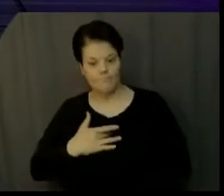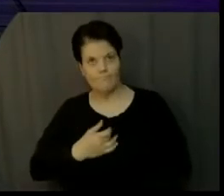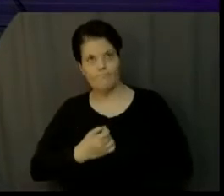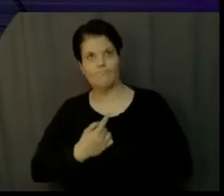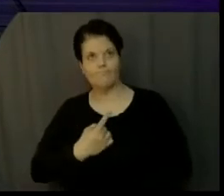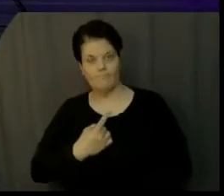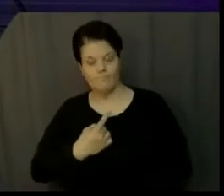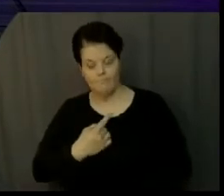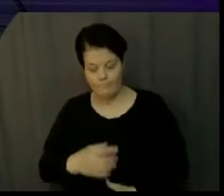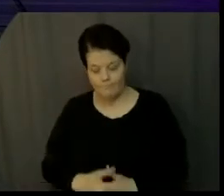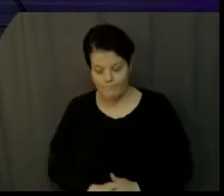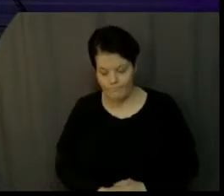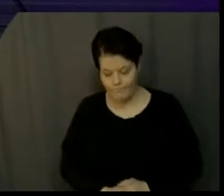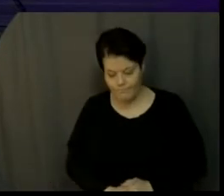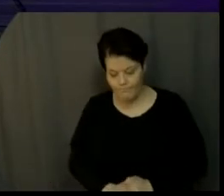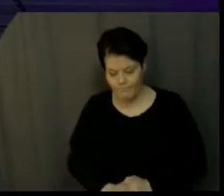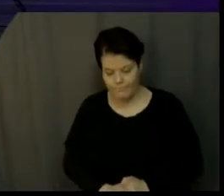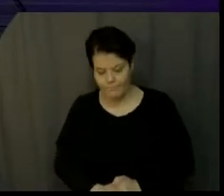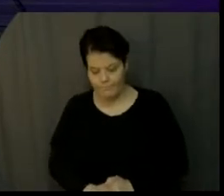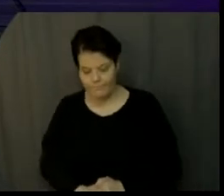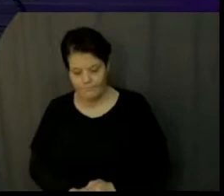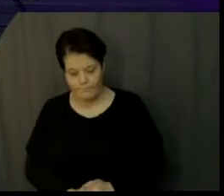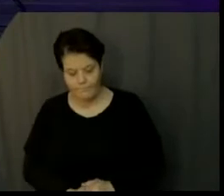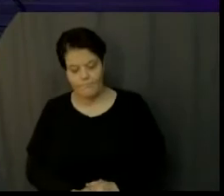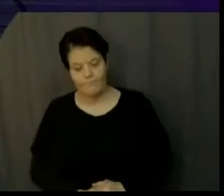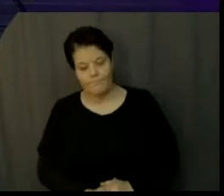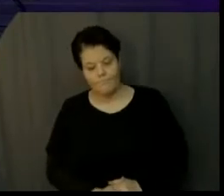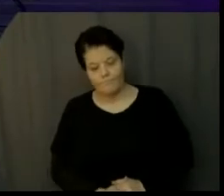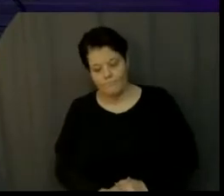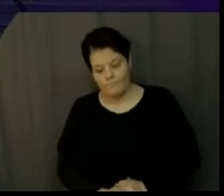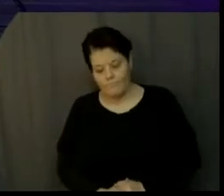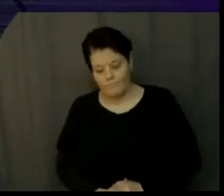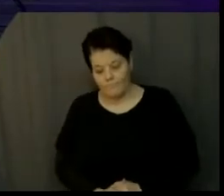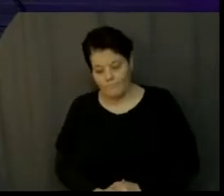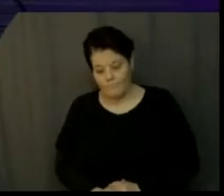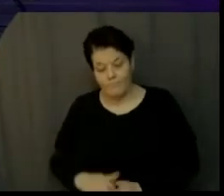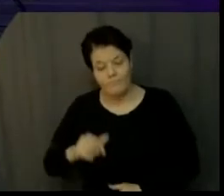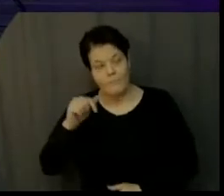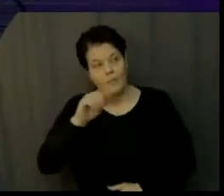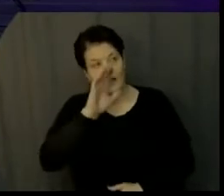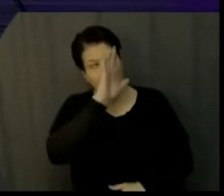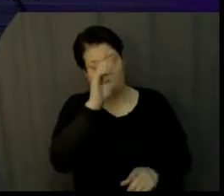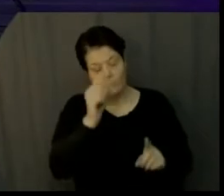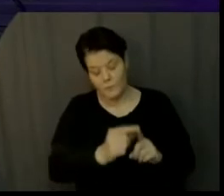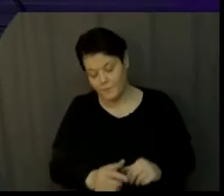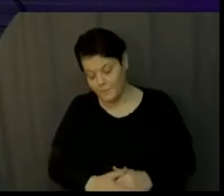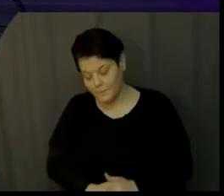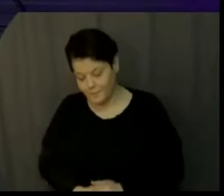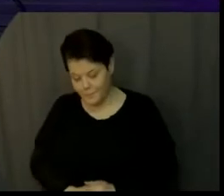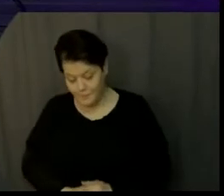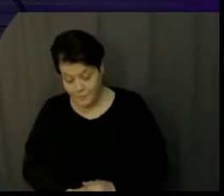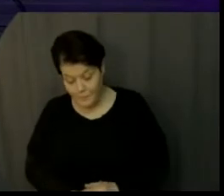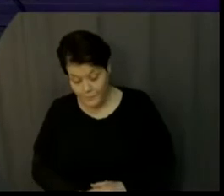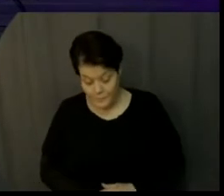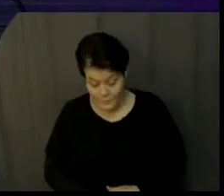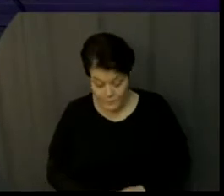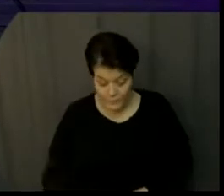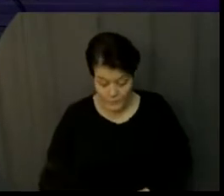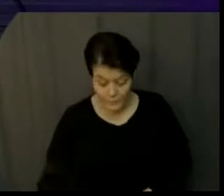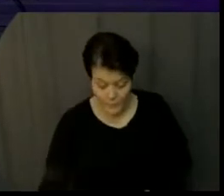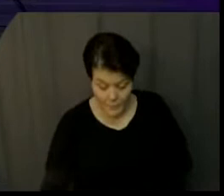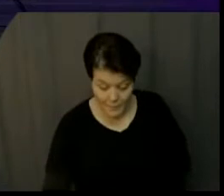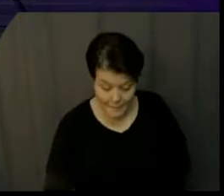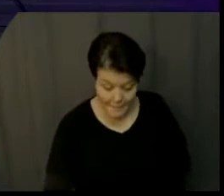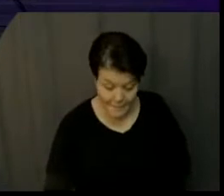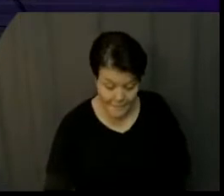who through training have the skill to recognize the difference between right and wrong. Chapter 6, verse 1. So let us stop going over the